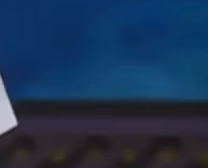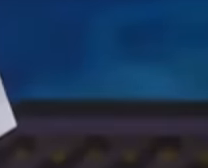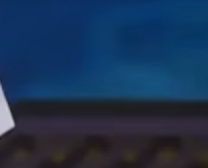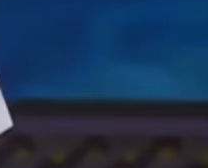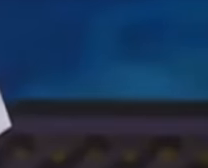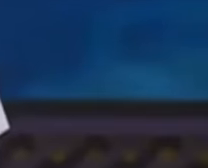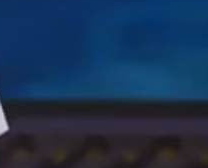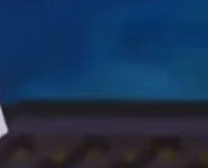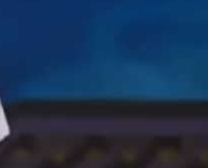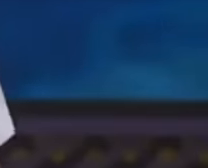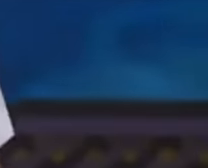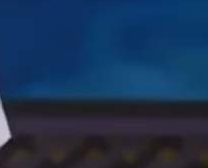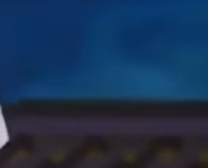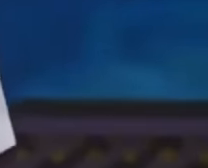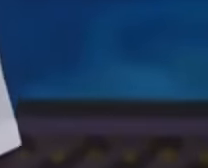So after